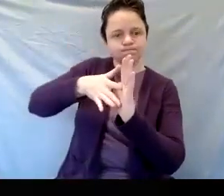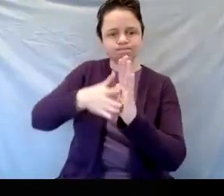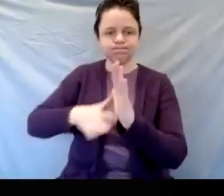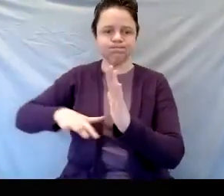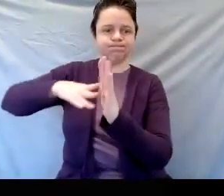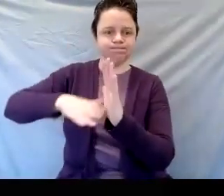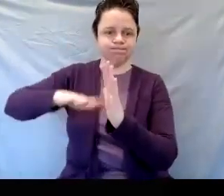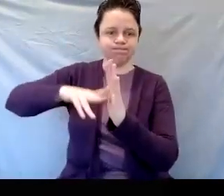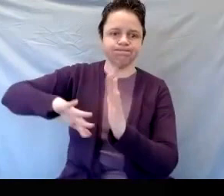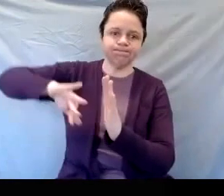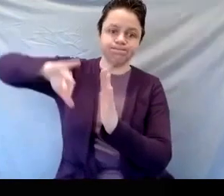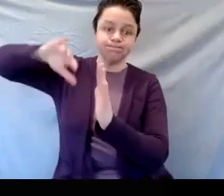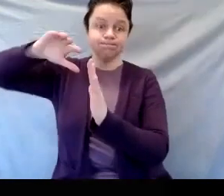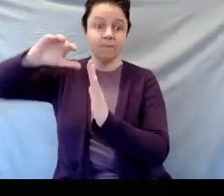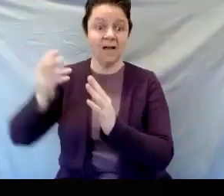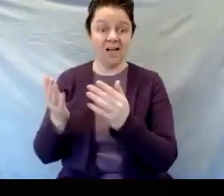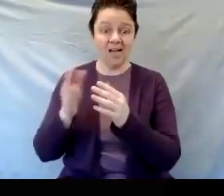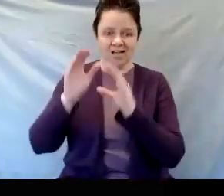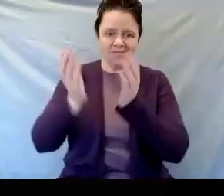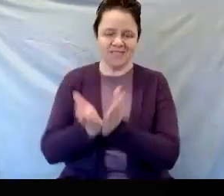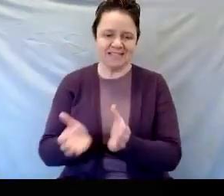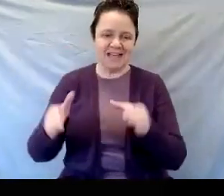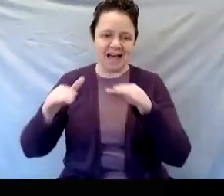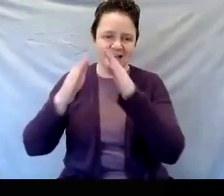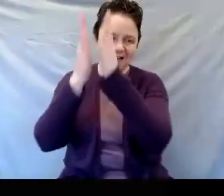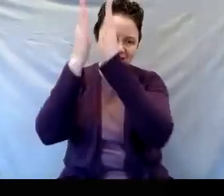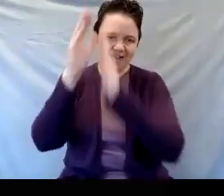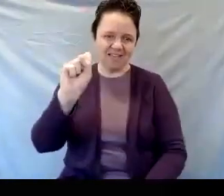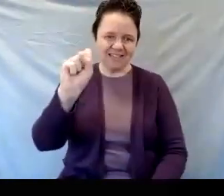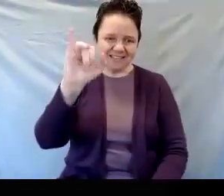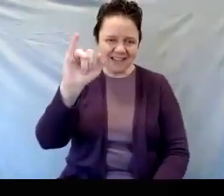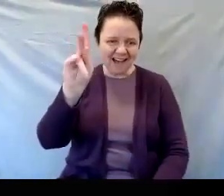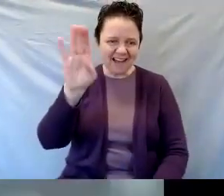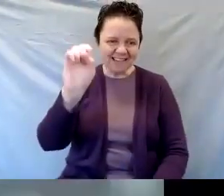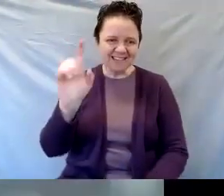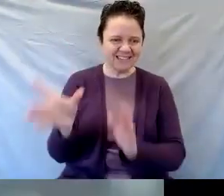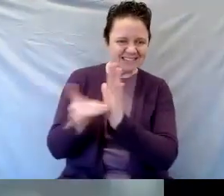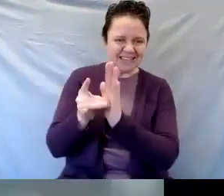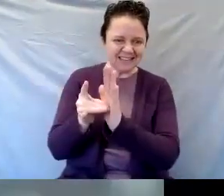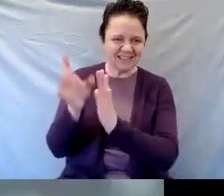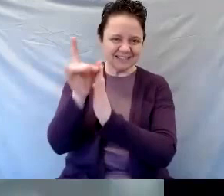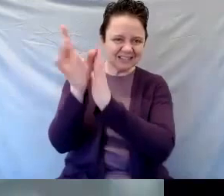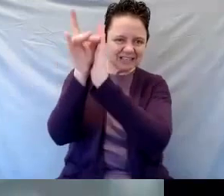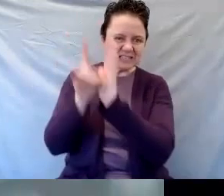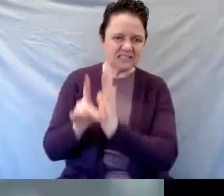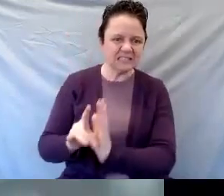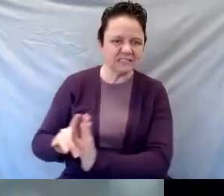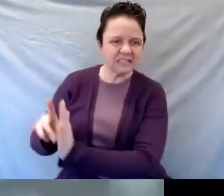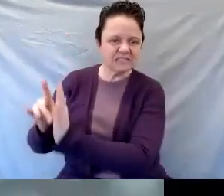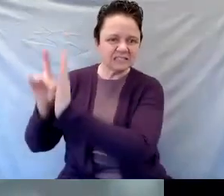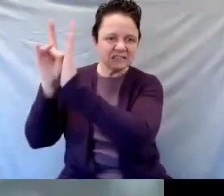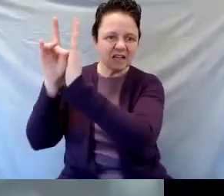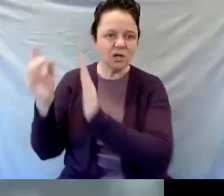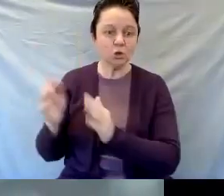water in and you see, maybe it splashes and you see the water dripping down the container, those molecules of water are sticking